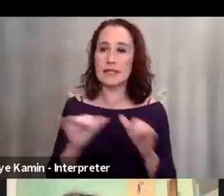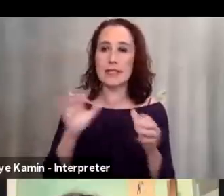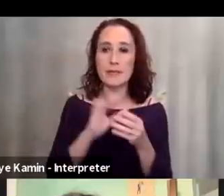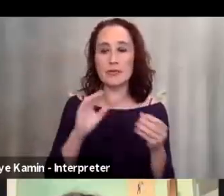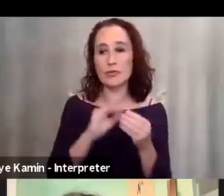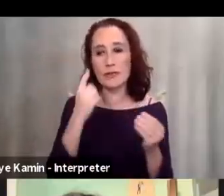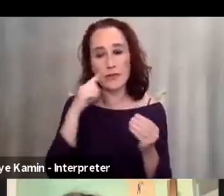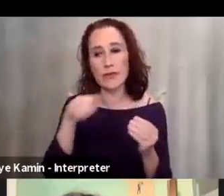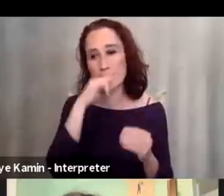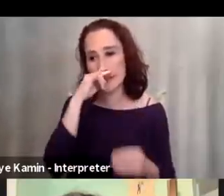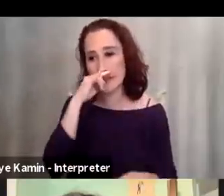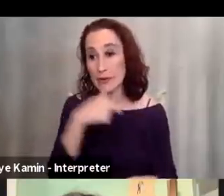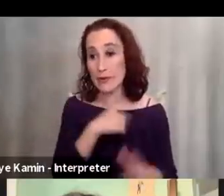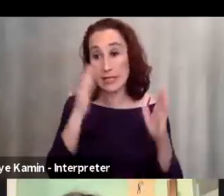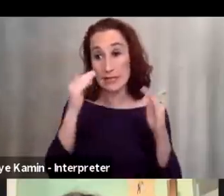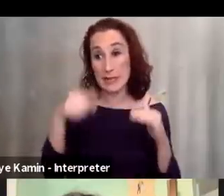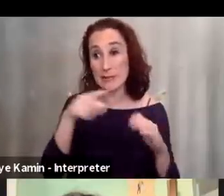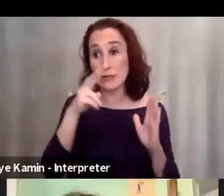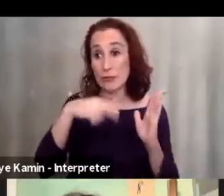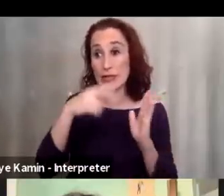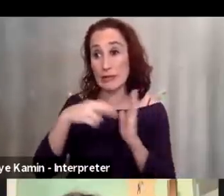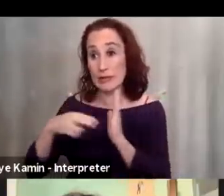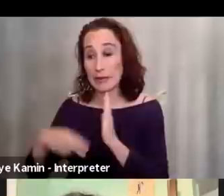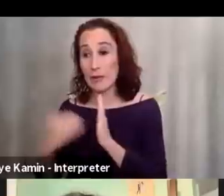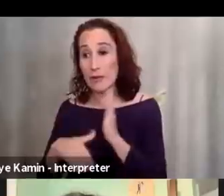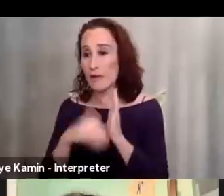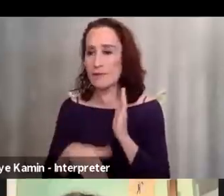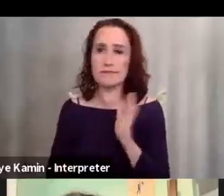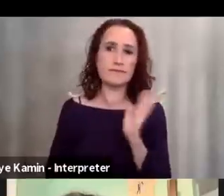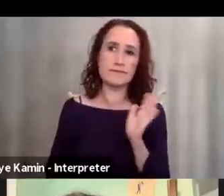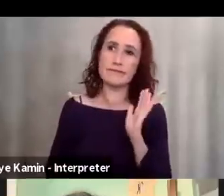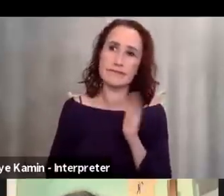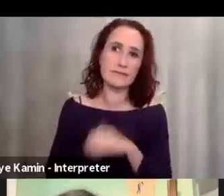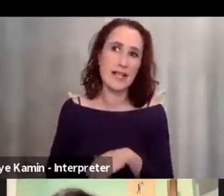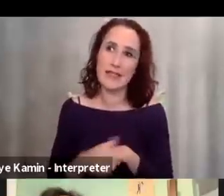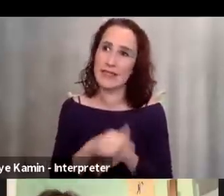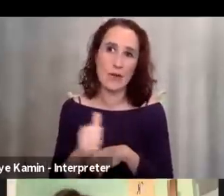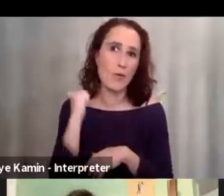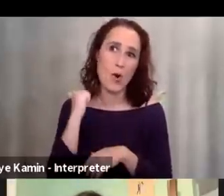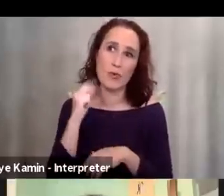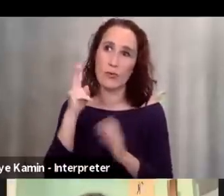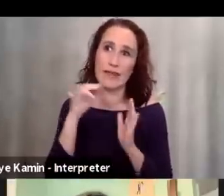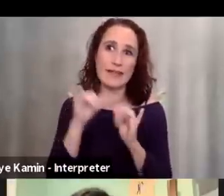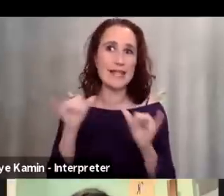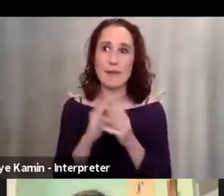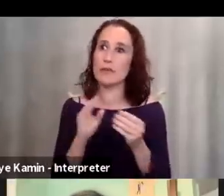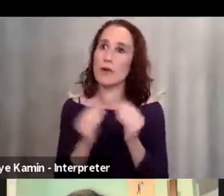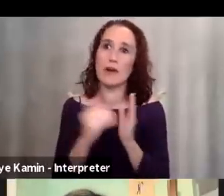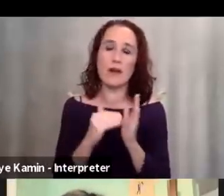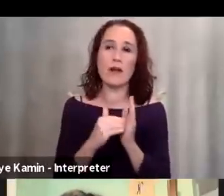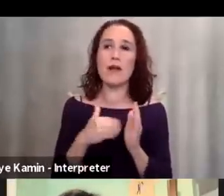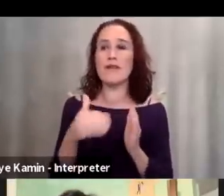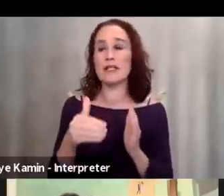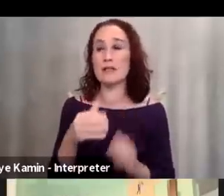and we expect them to keep reading it over and over and over, and they're not going to, and eventually they're going to turn away from